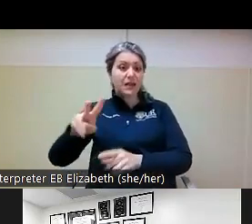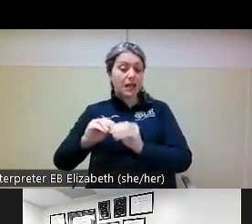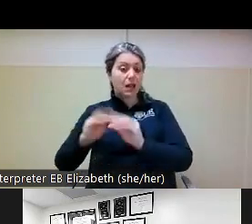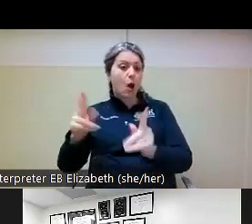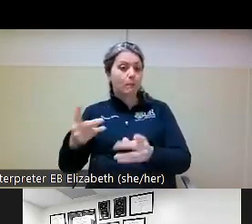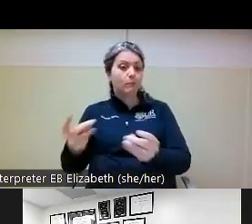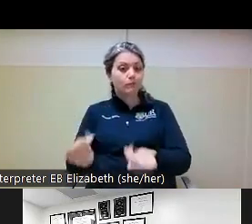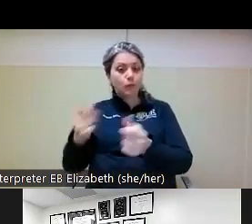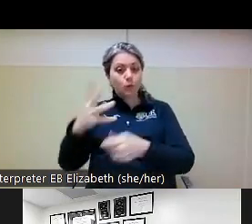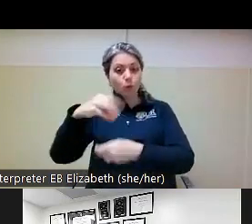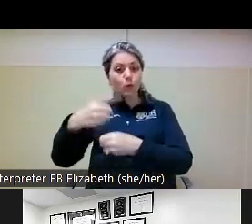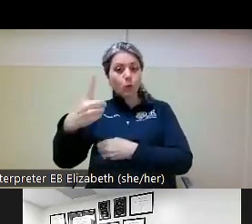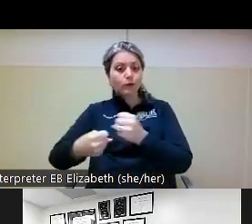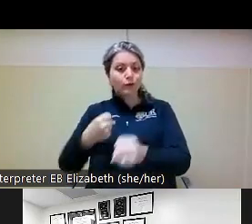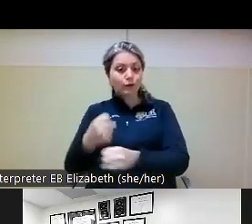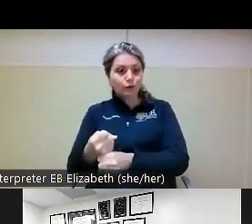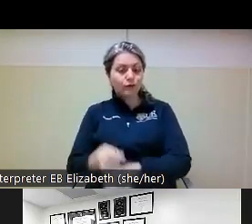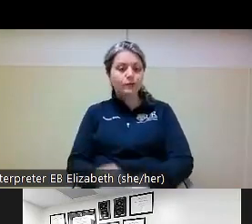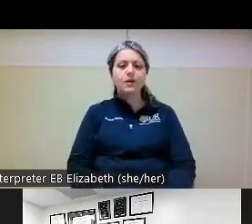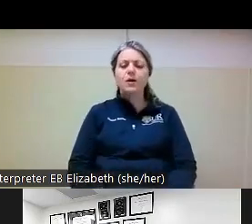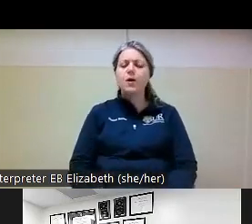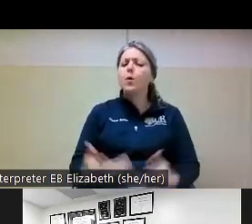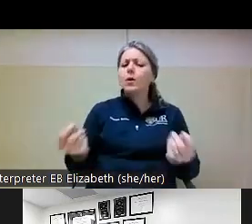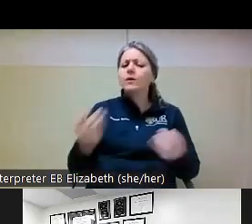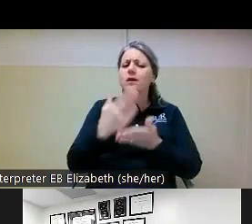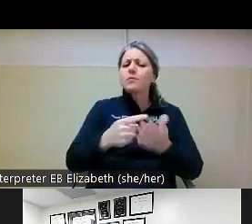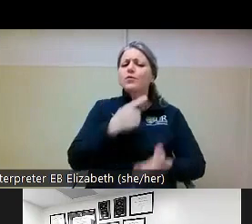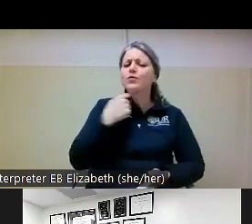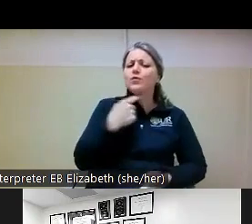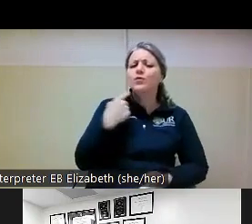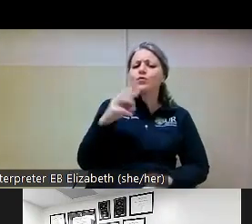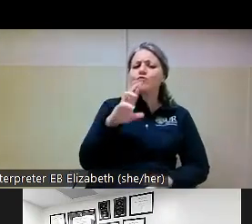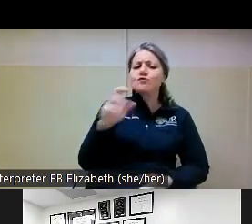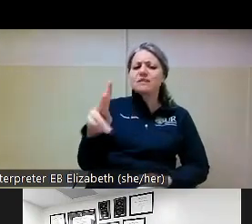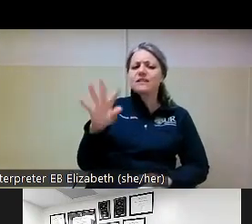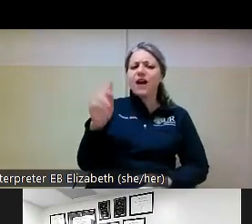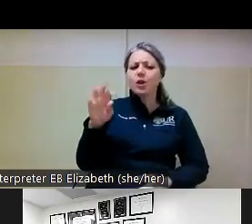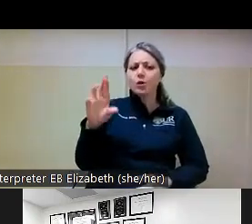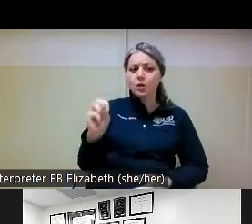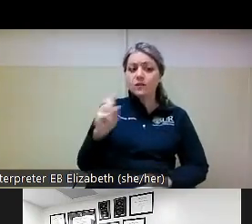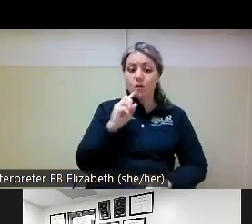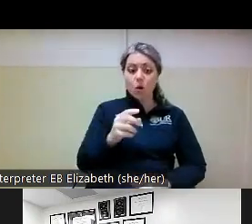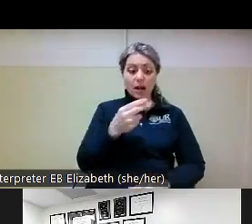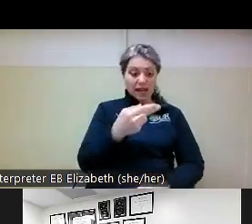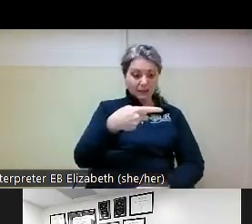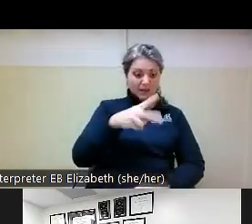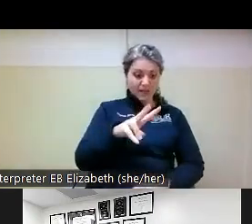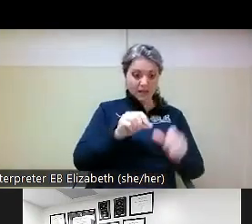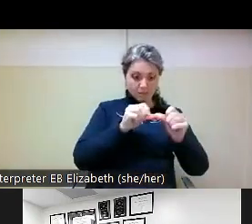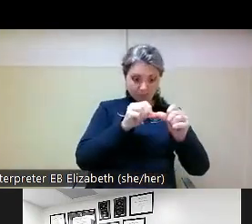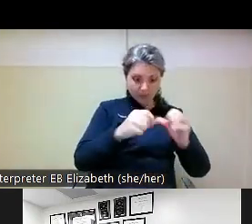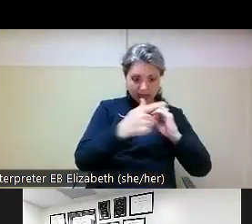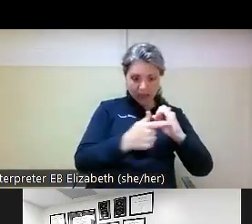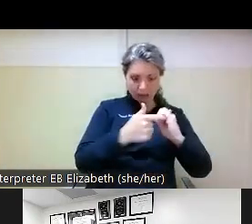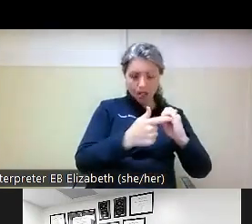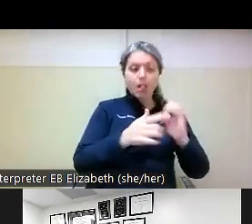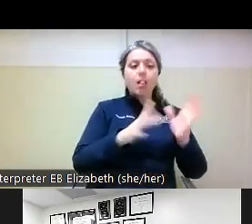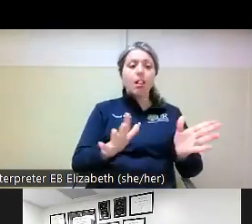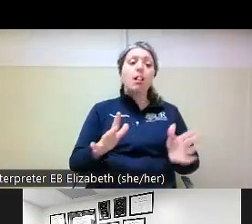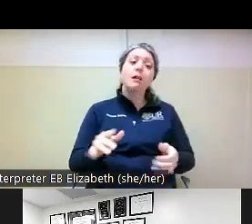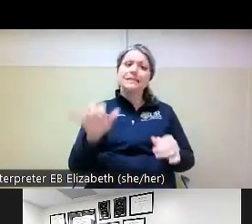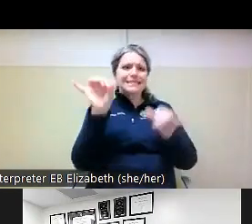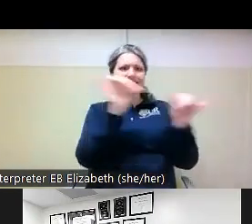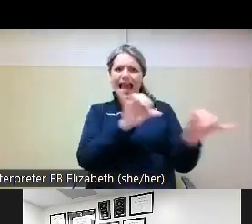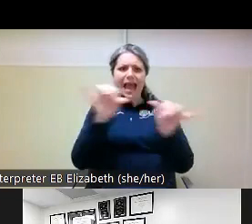So what are some of the risk factors for persistence of anal HPV? Well, these same risk factors are the ones that are